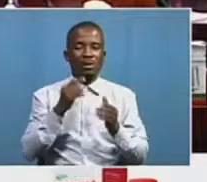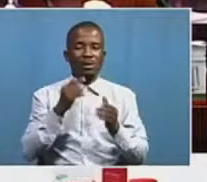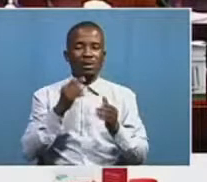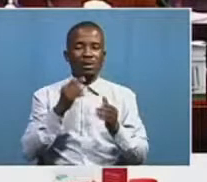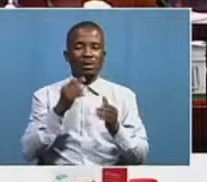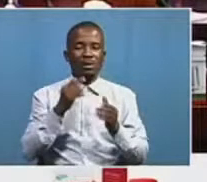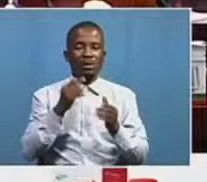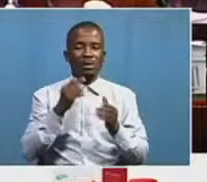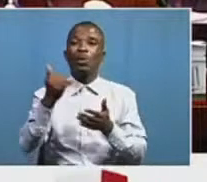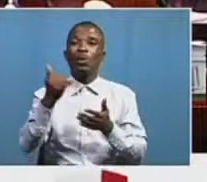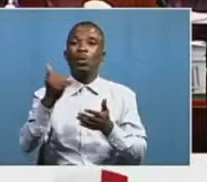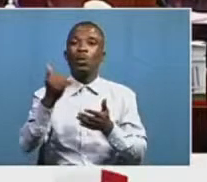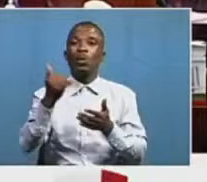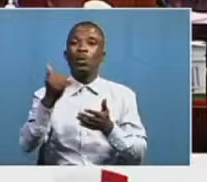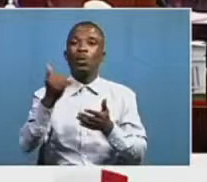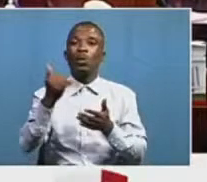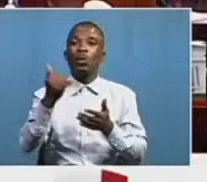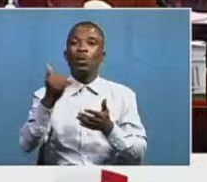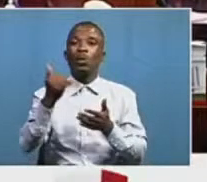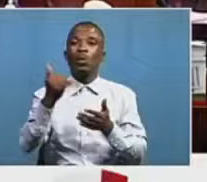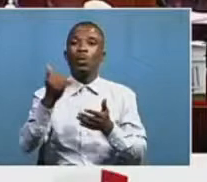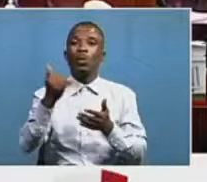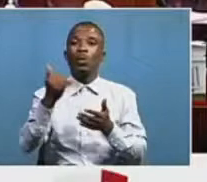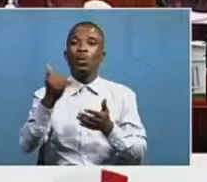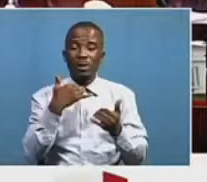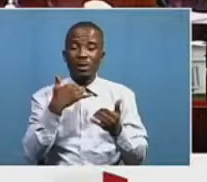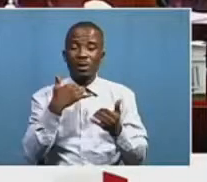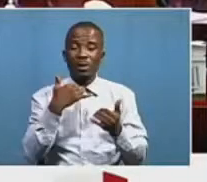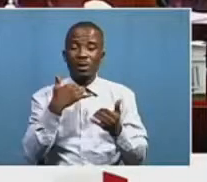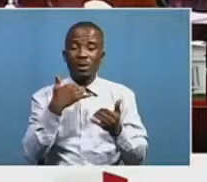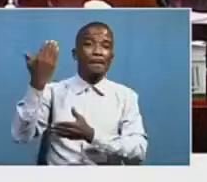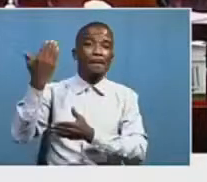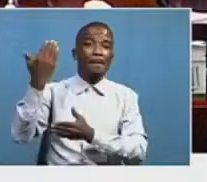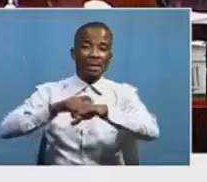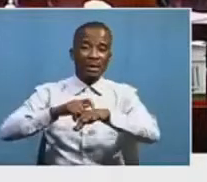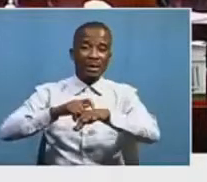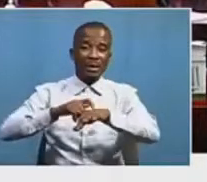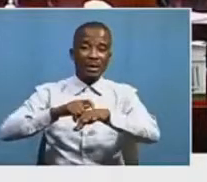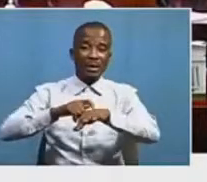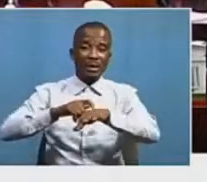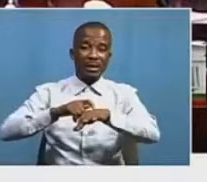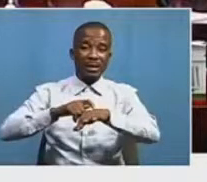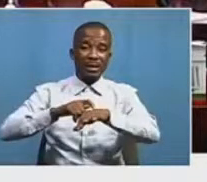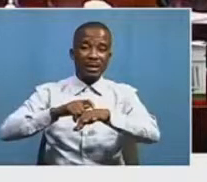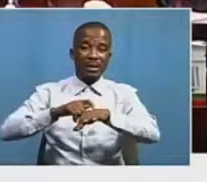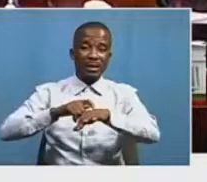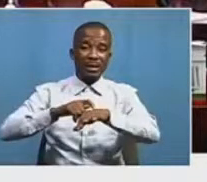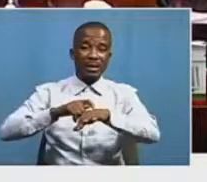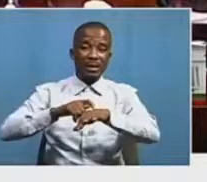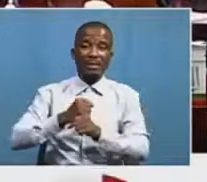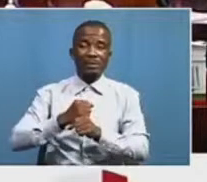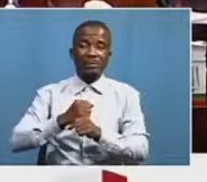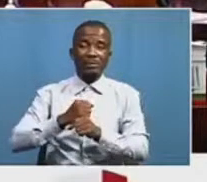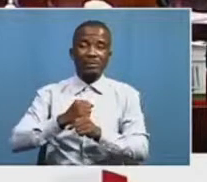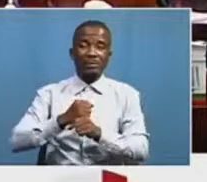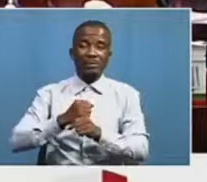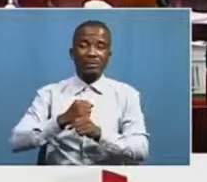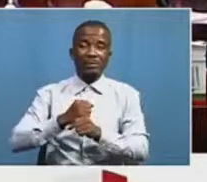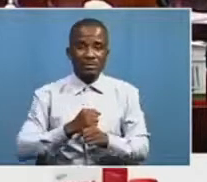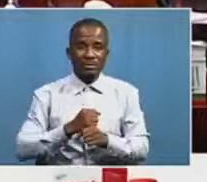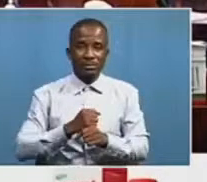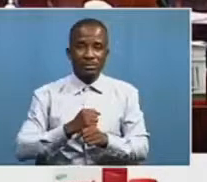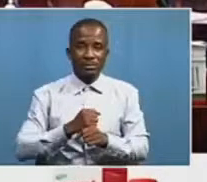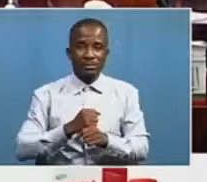the error in the declaration made by the chairperson of the first respondent in the declaration of the result on the 9th December